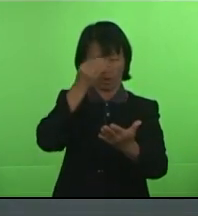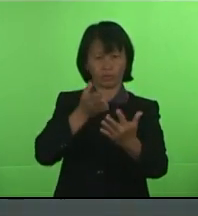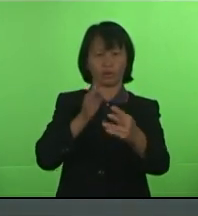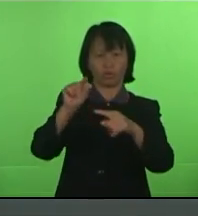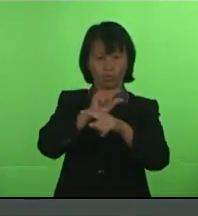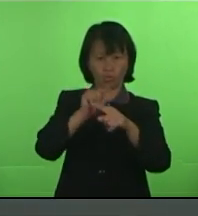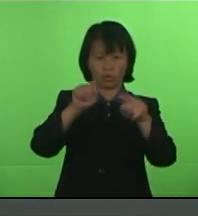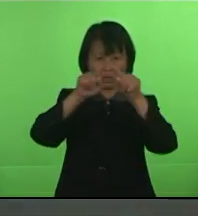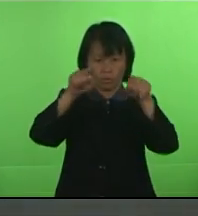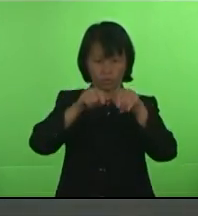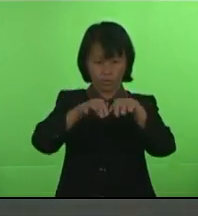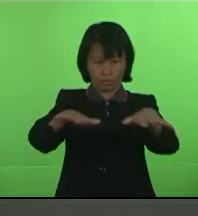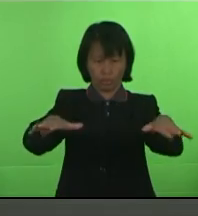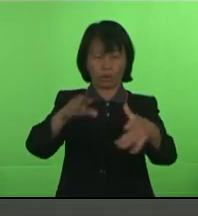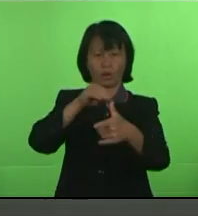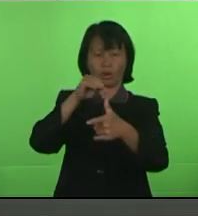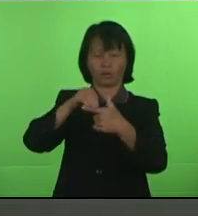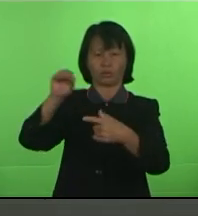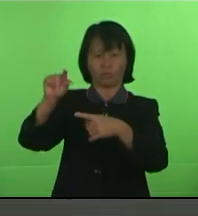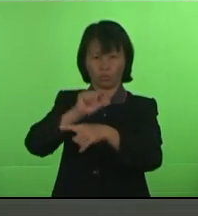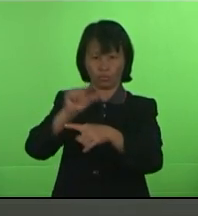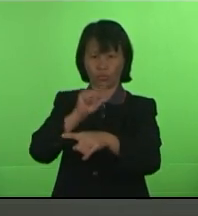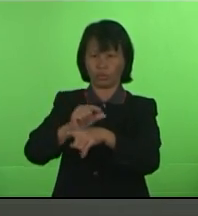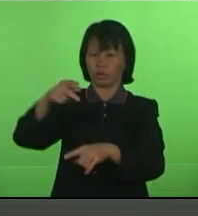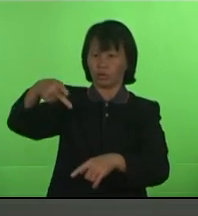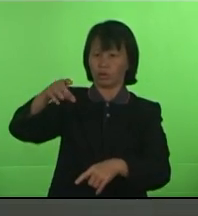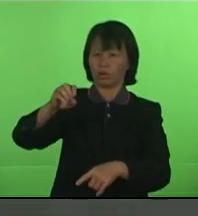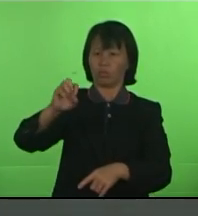using the OUM portal, the various tools at the